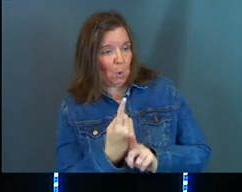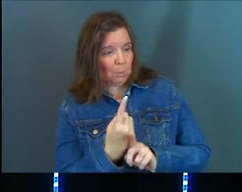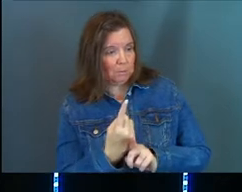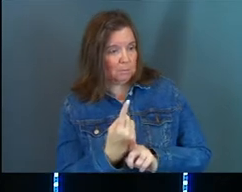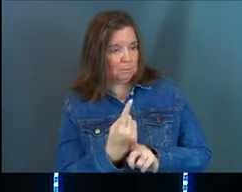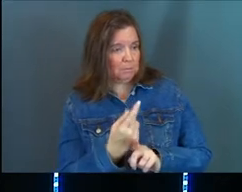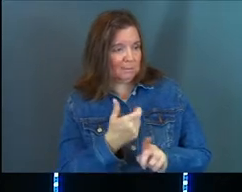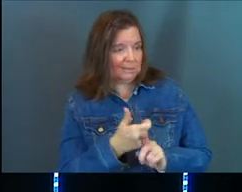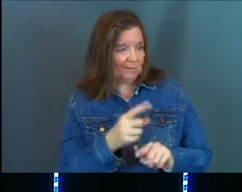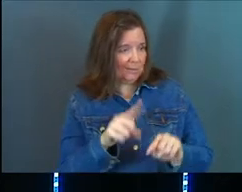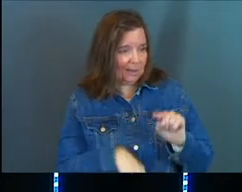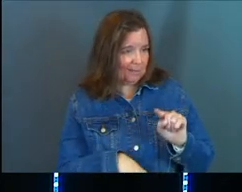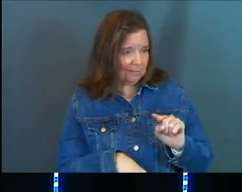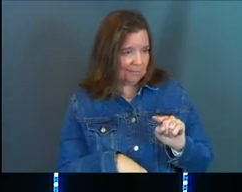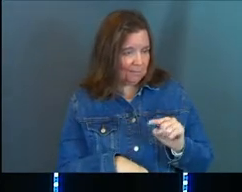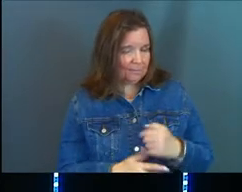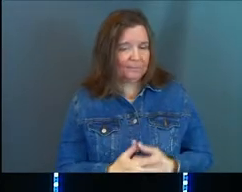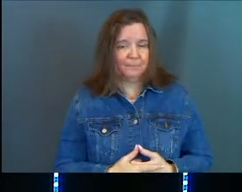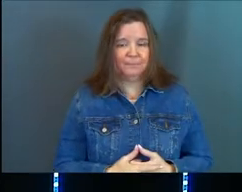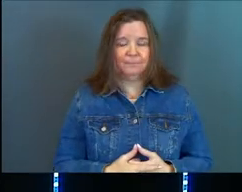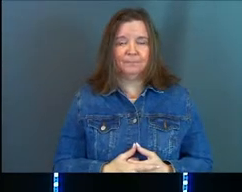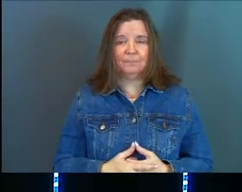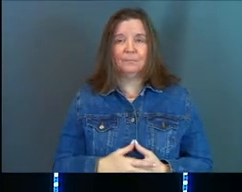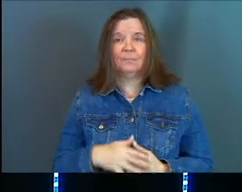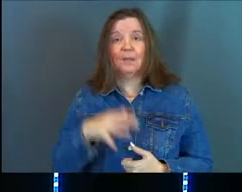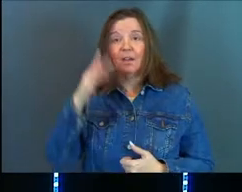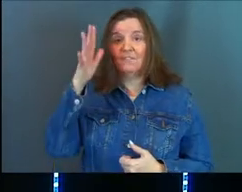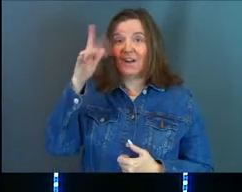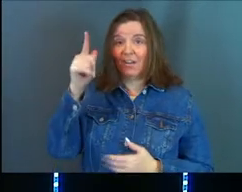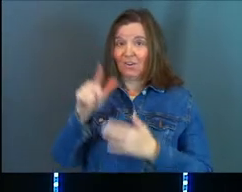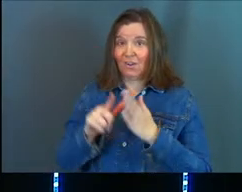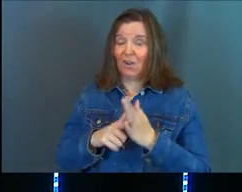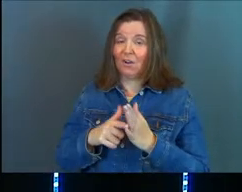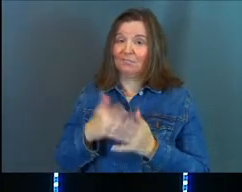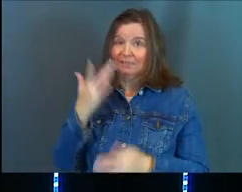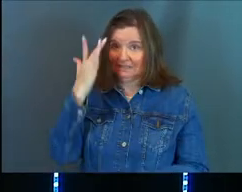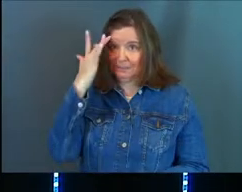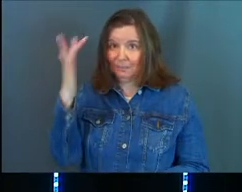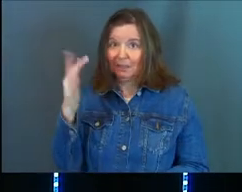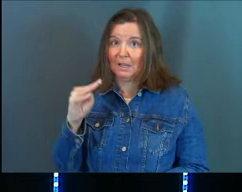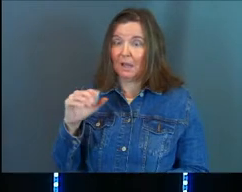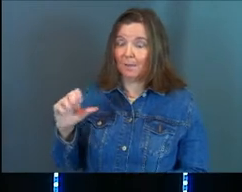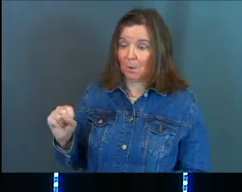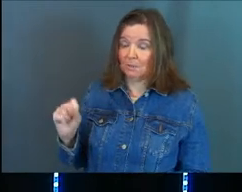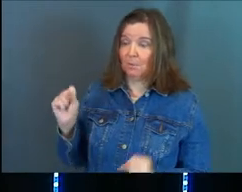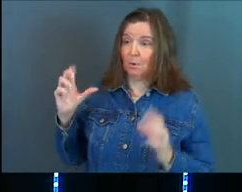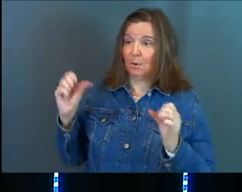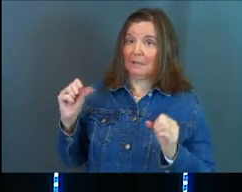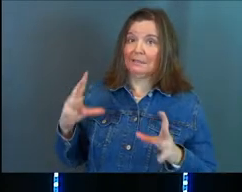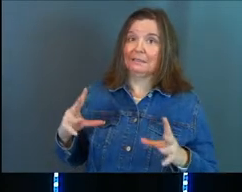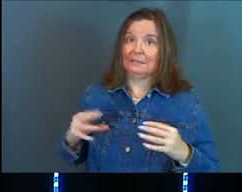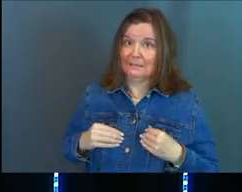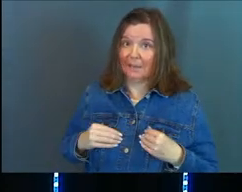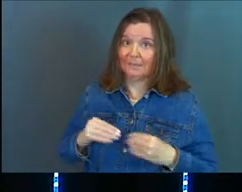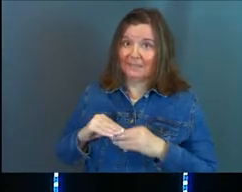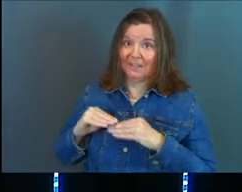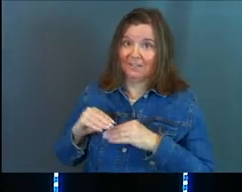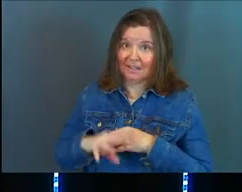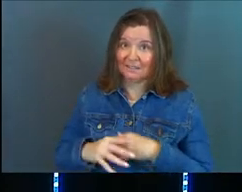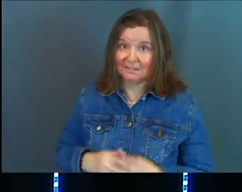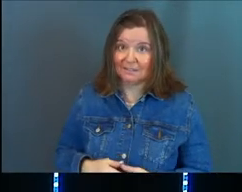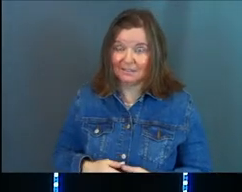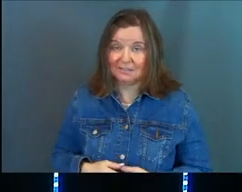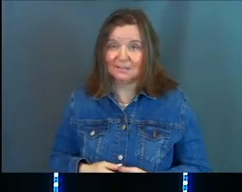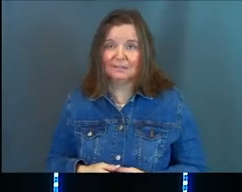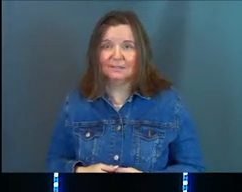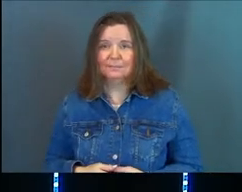handle all by yourself. Father-in-law is brilliant, and Moses miraculously takes his advice.